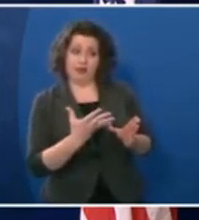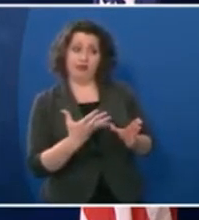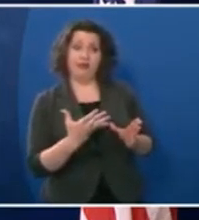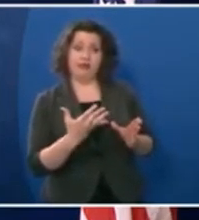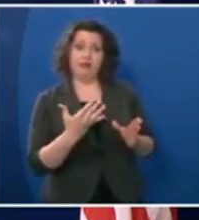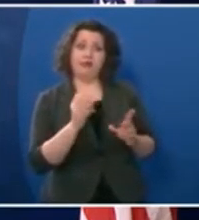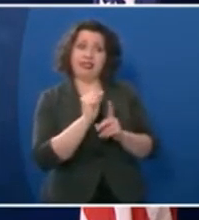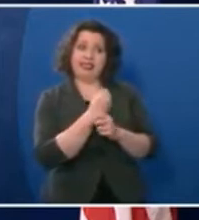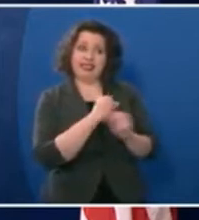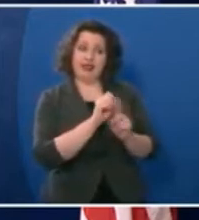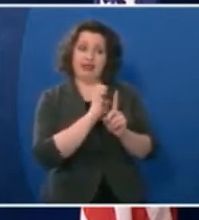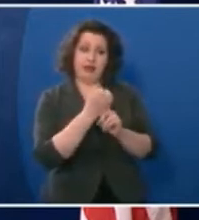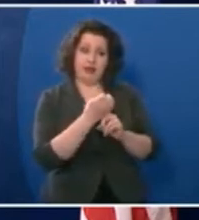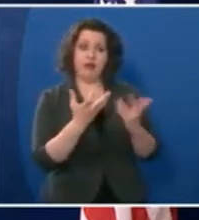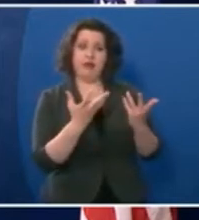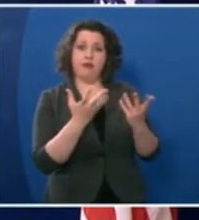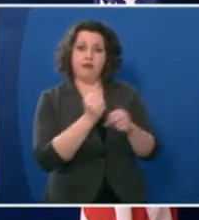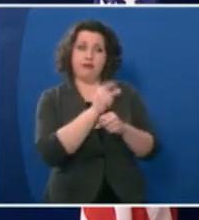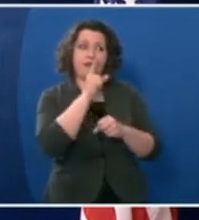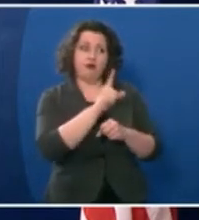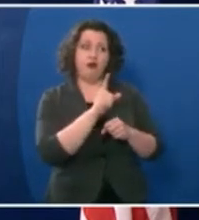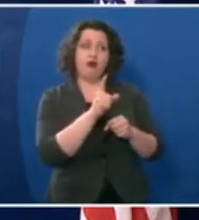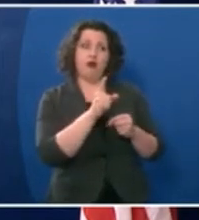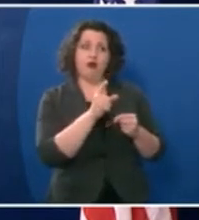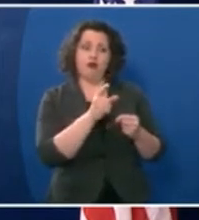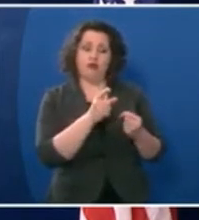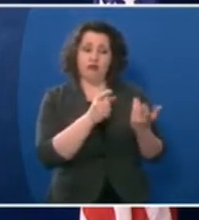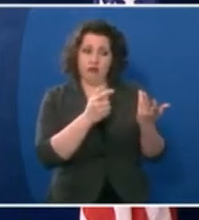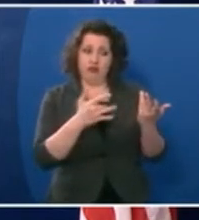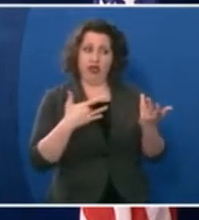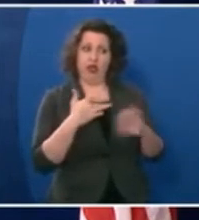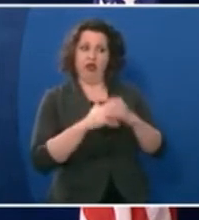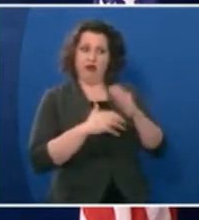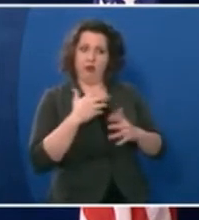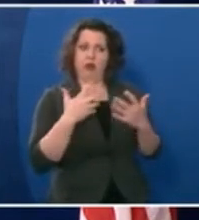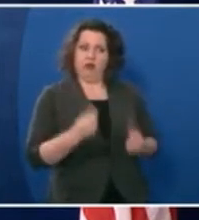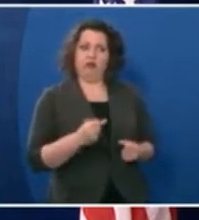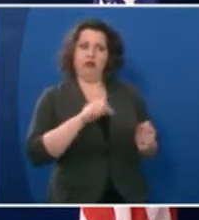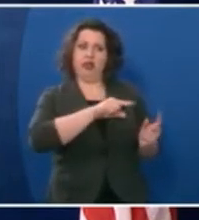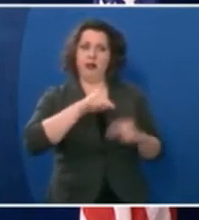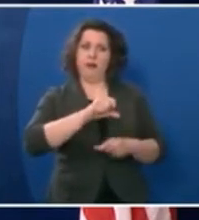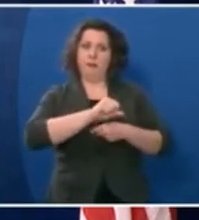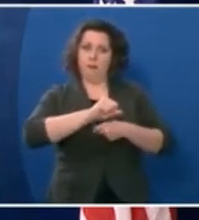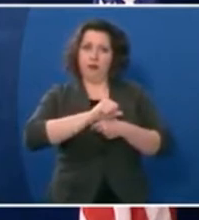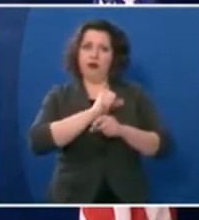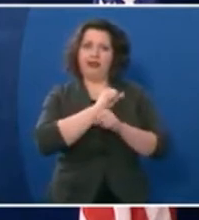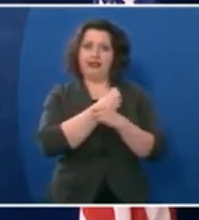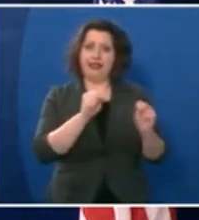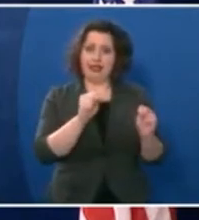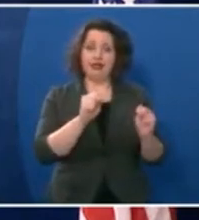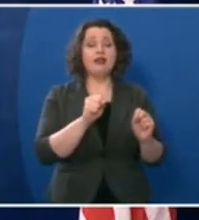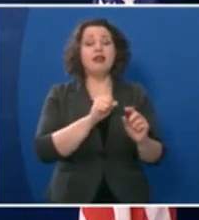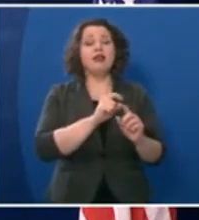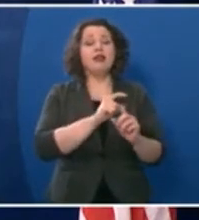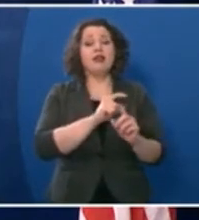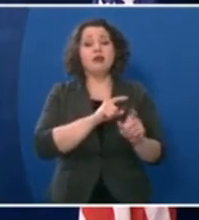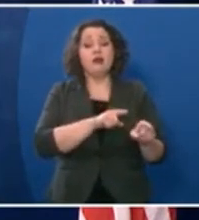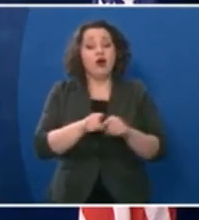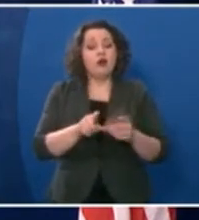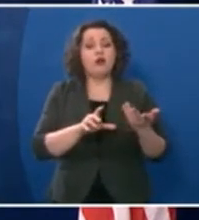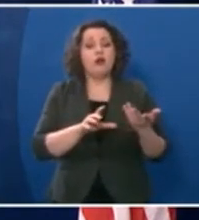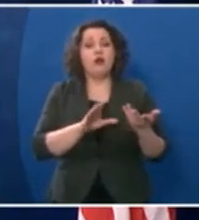environment to work in and they want to ensure them and provide the confidence to them to come to work in a safe environment, but it's also their partners in